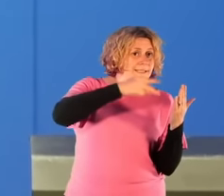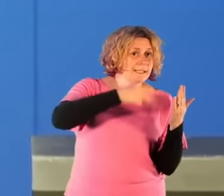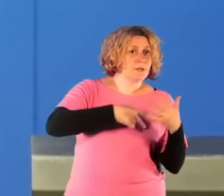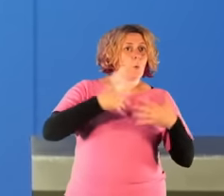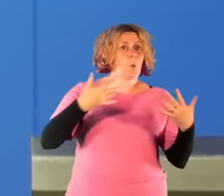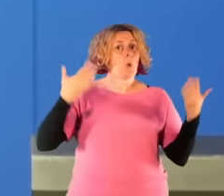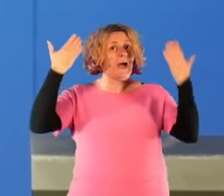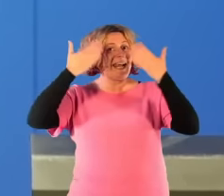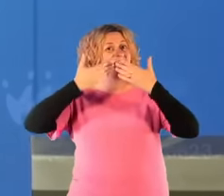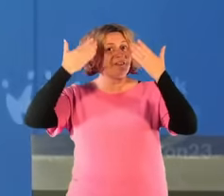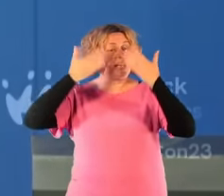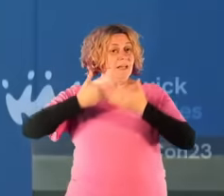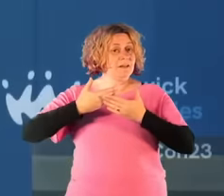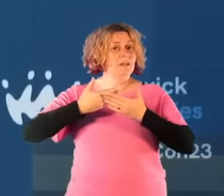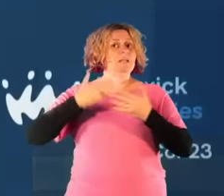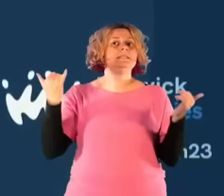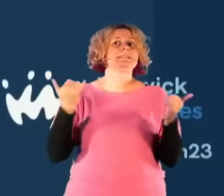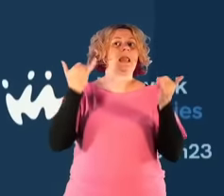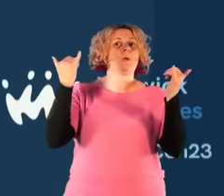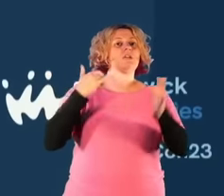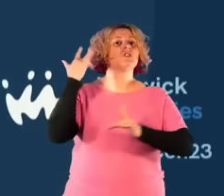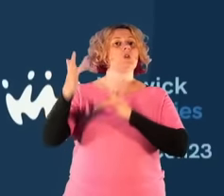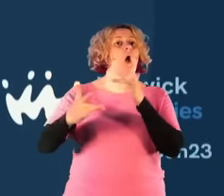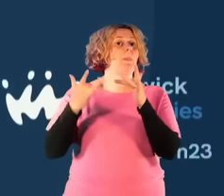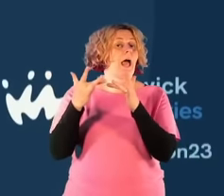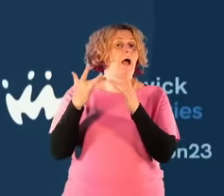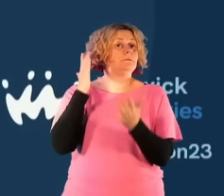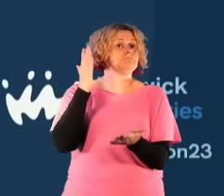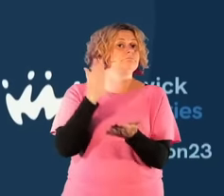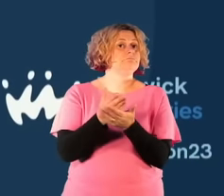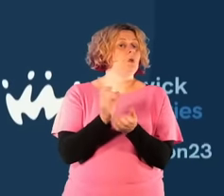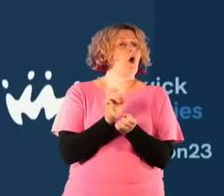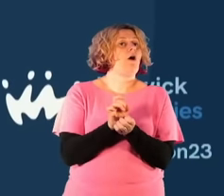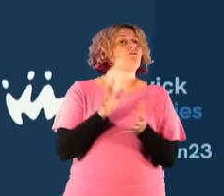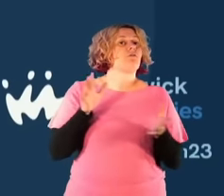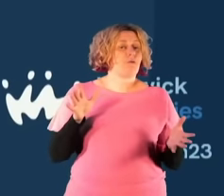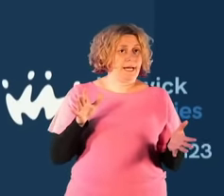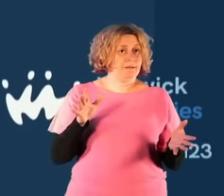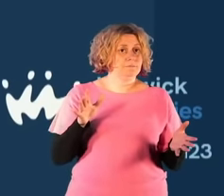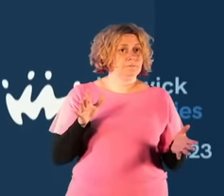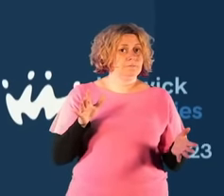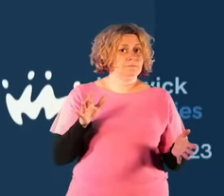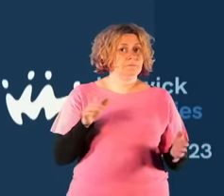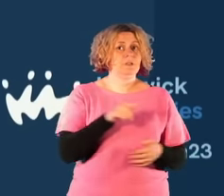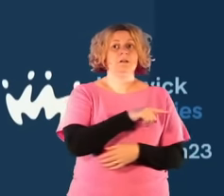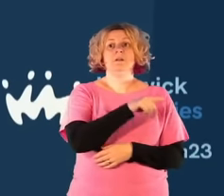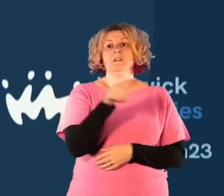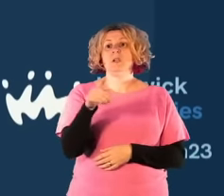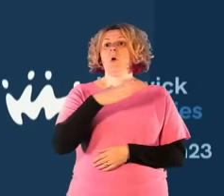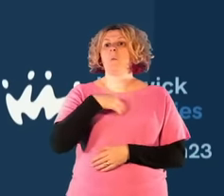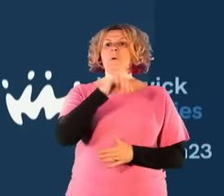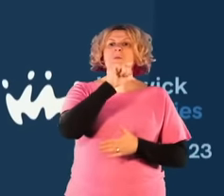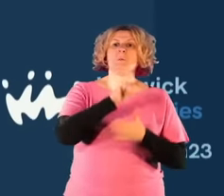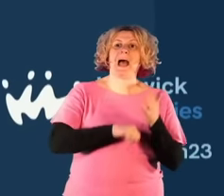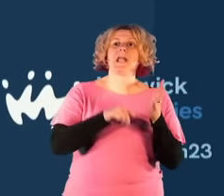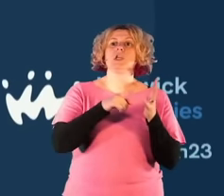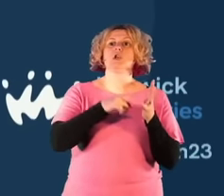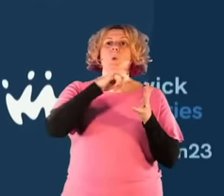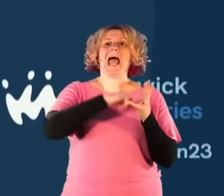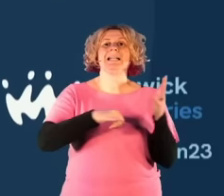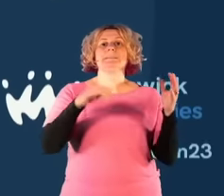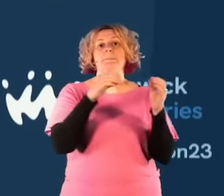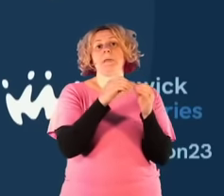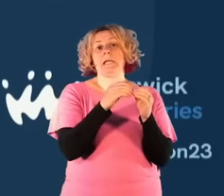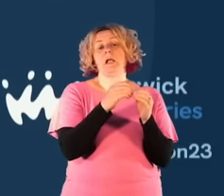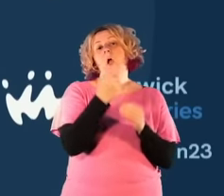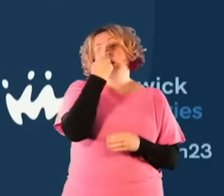that's totally free. But if you would like any of that in a USB form, maybe for yourself, for a gift for someone else, remember that you can